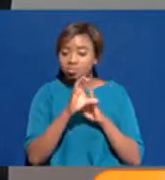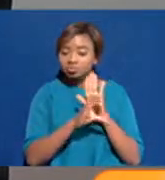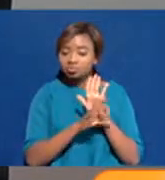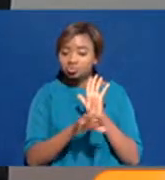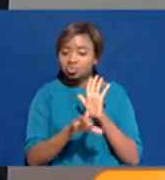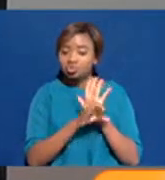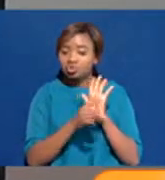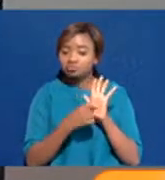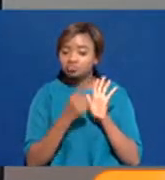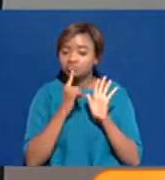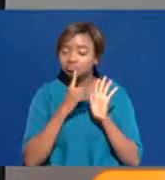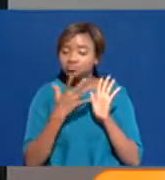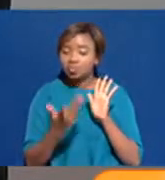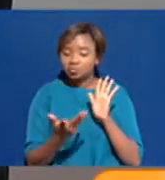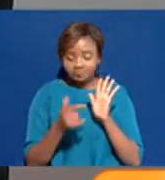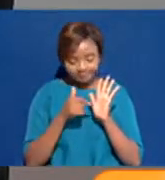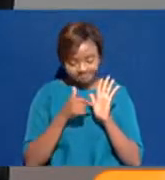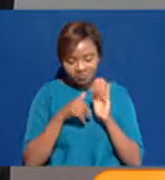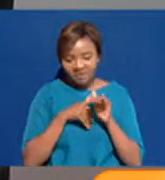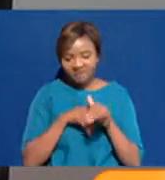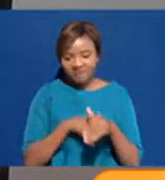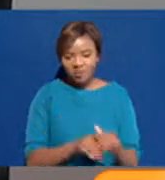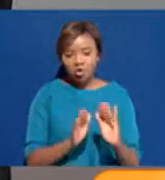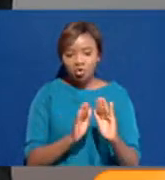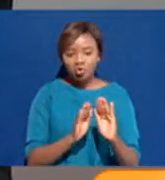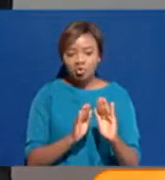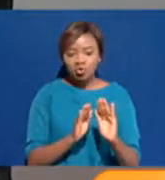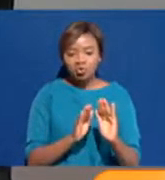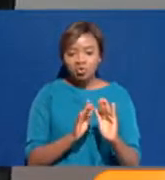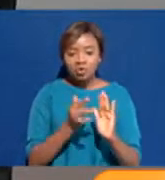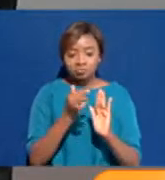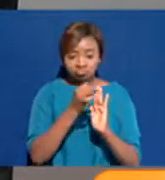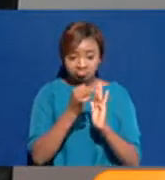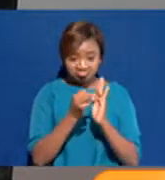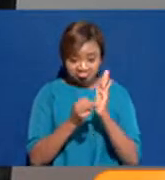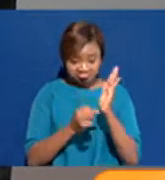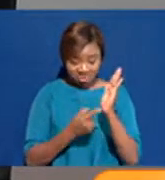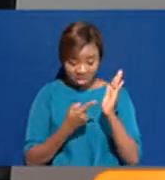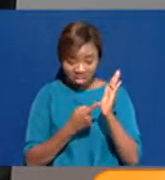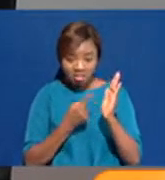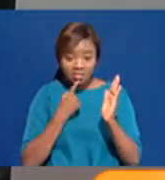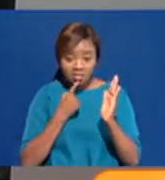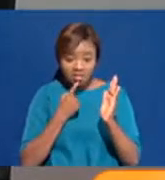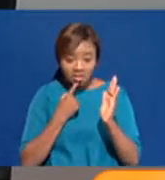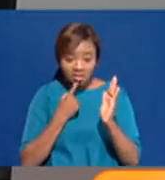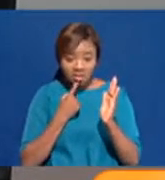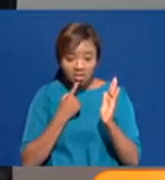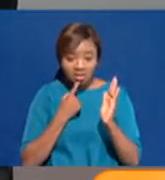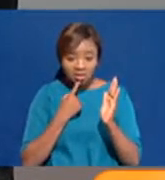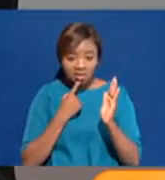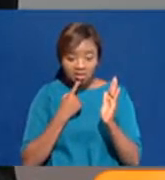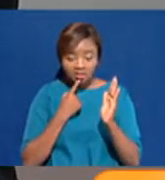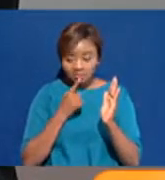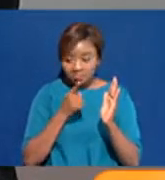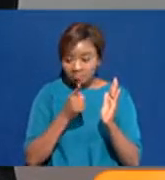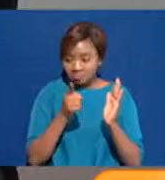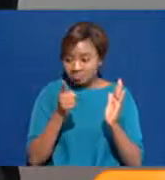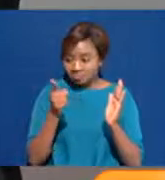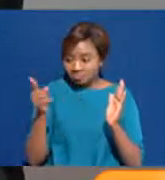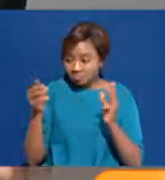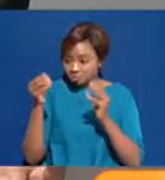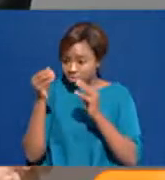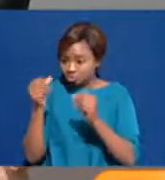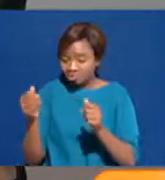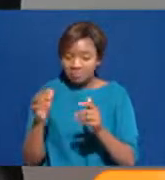and especially the Constitution. That all the disgruntlements and all the things that must be addressed either